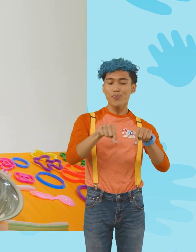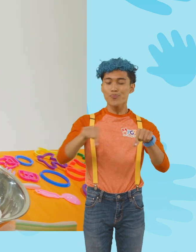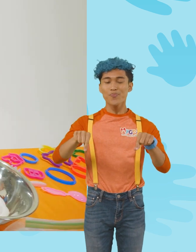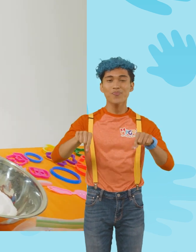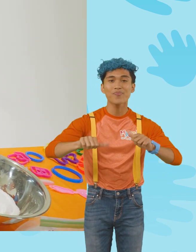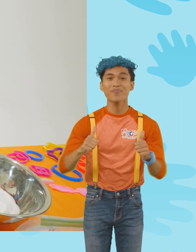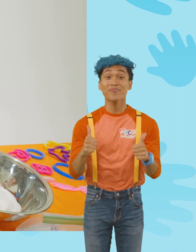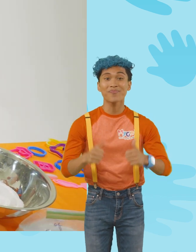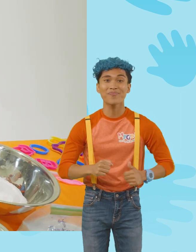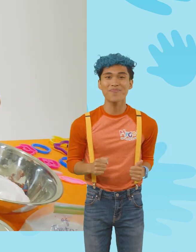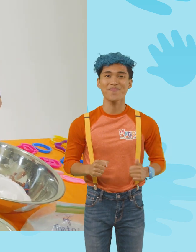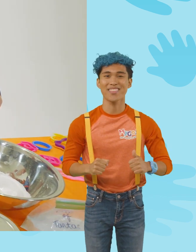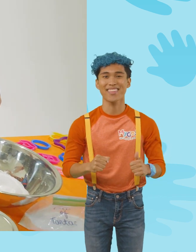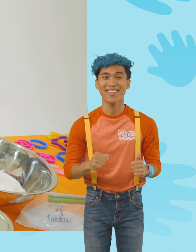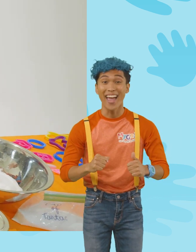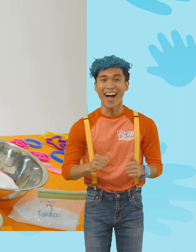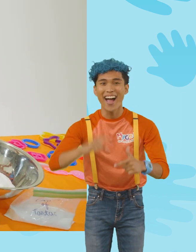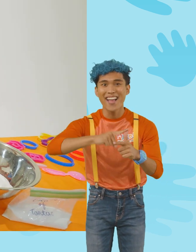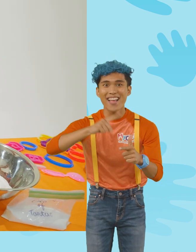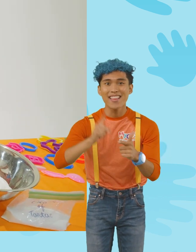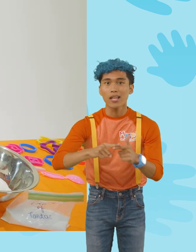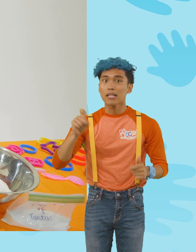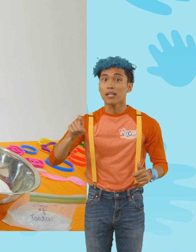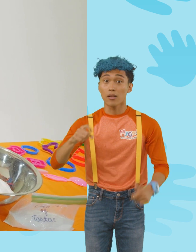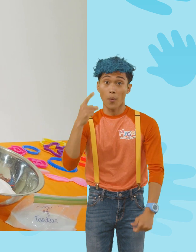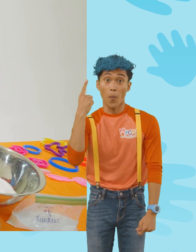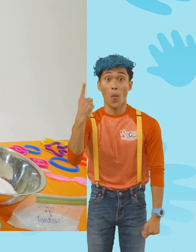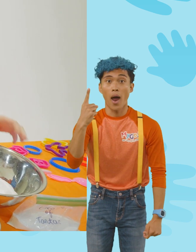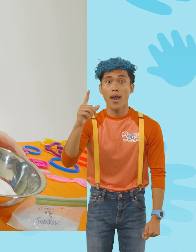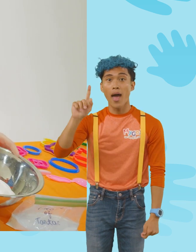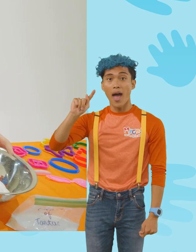up. Yeah. And then we need